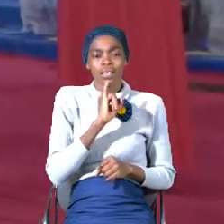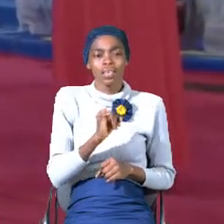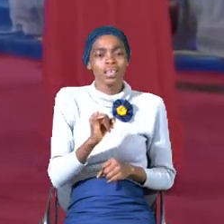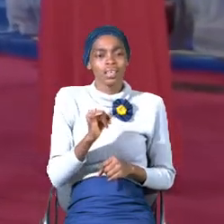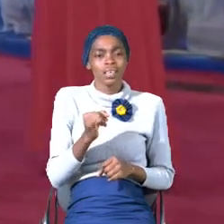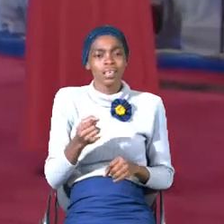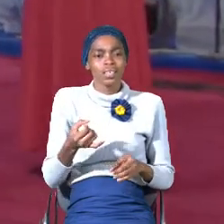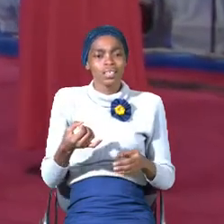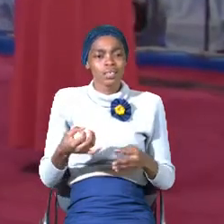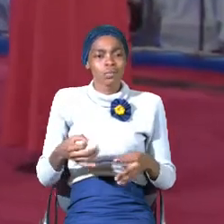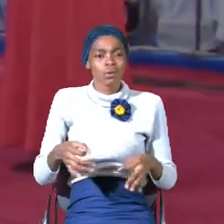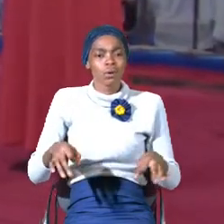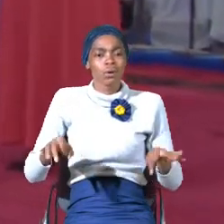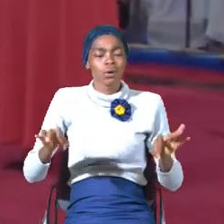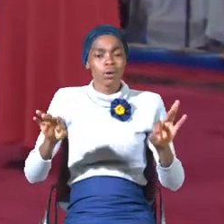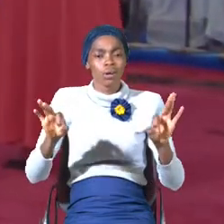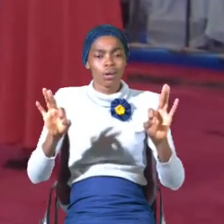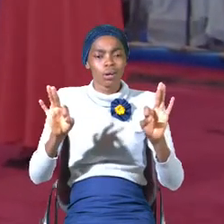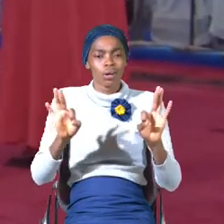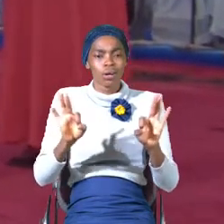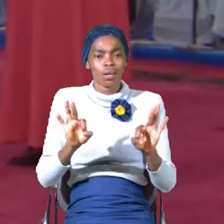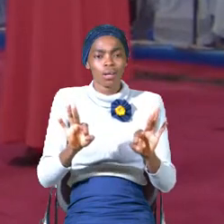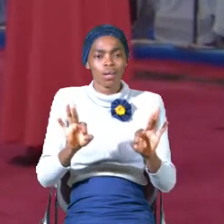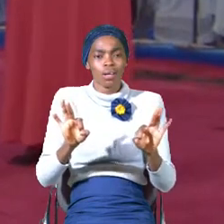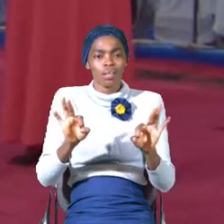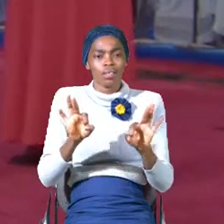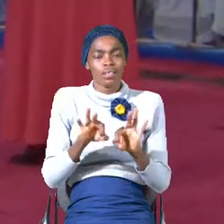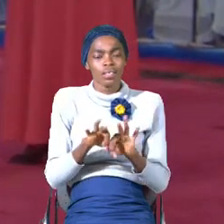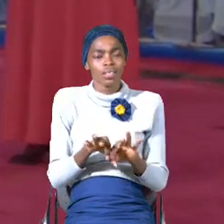alone is worthy.